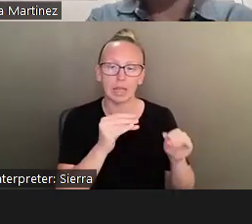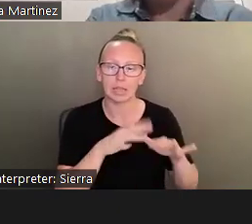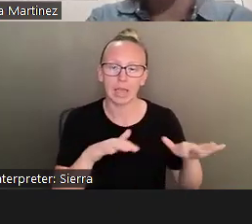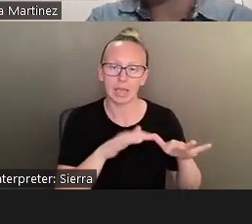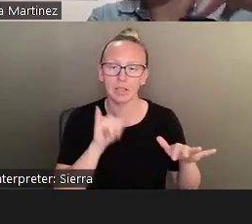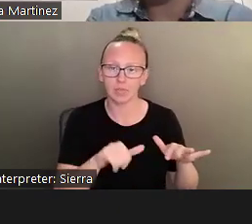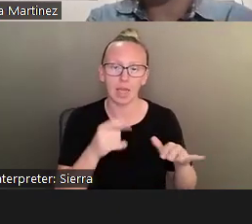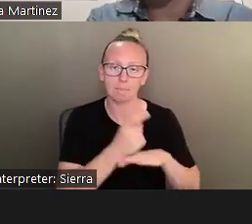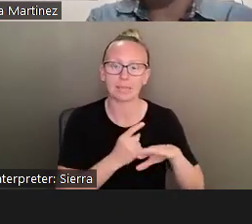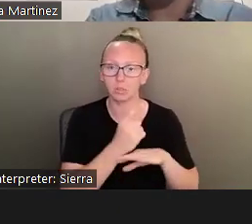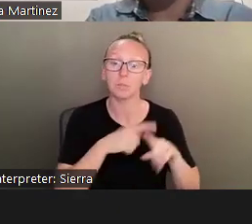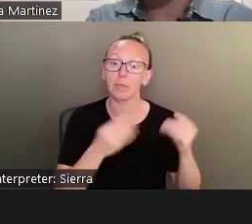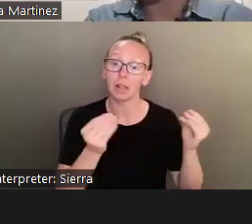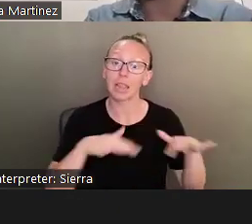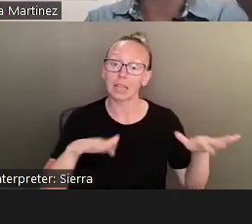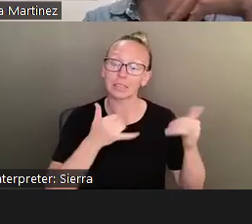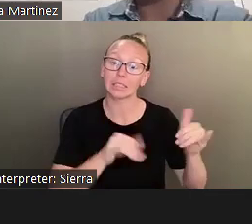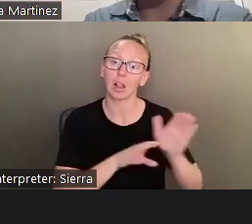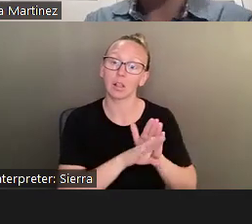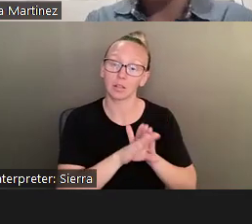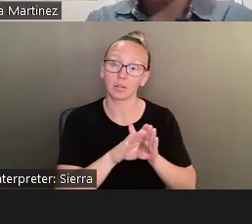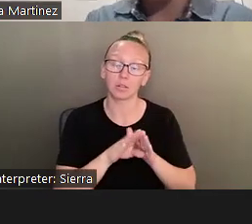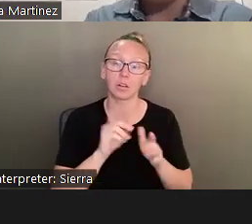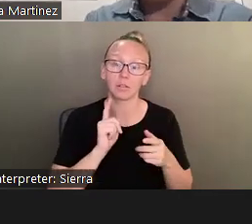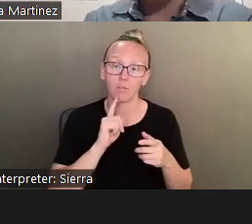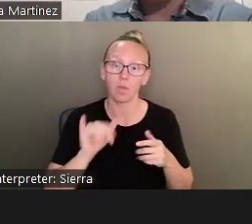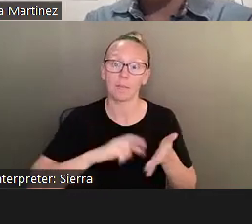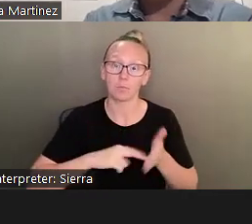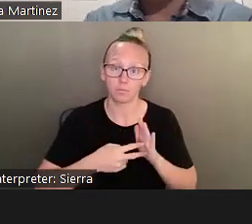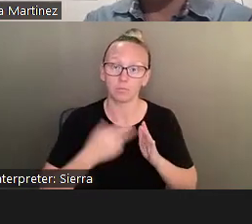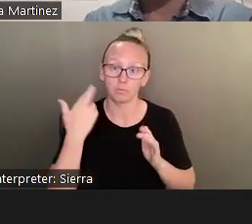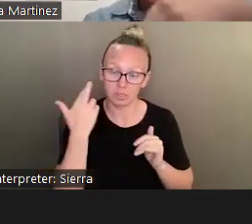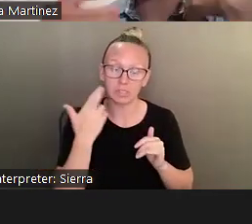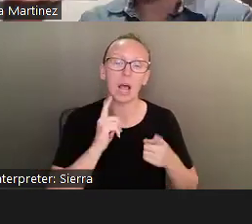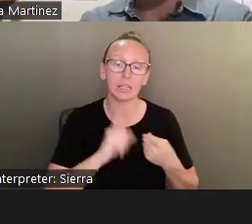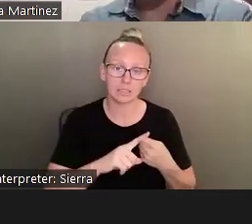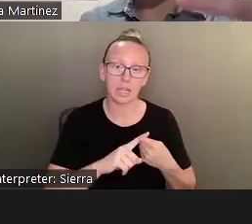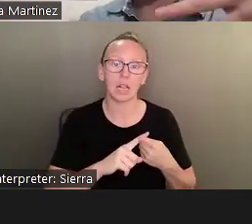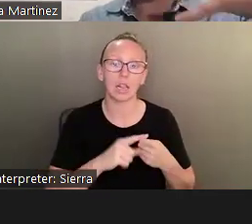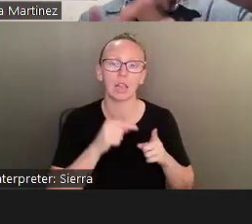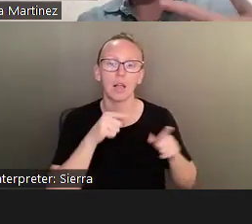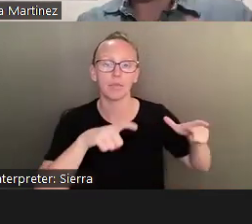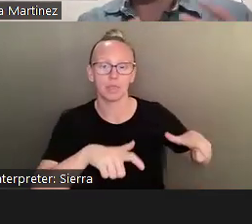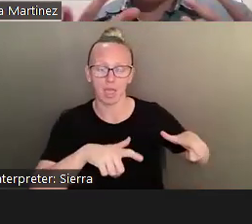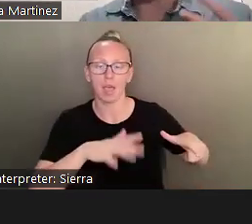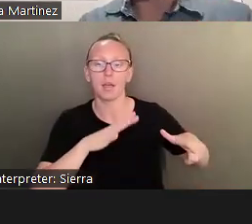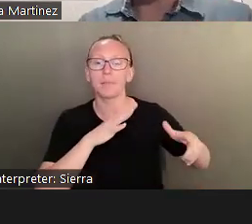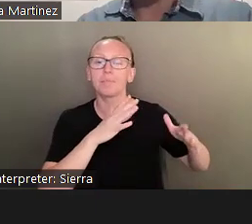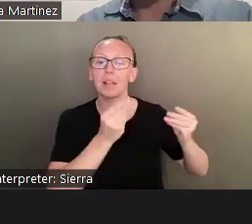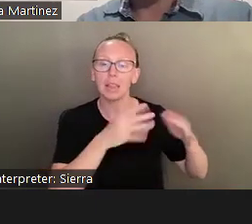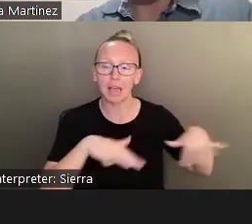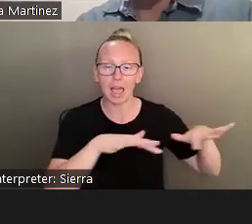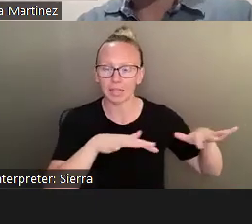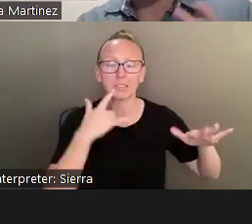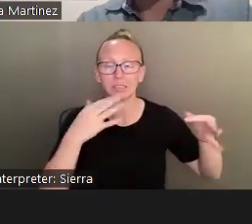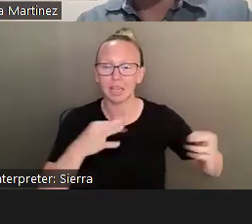missiles, but the land was still developed with that purpose until it was finally rehabilitated to return to the state where it could be habitable